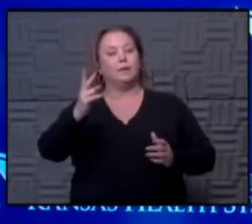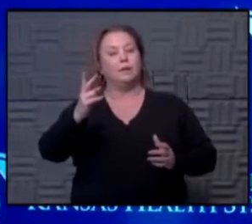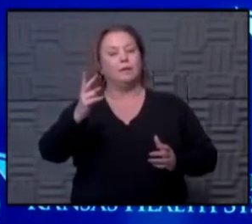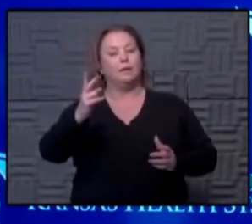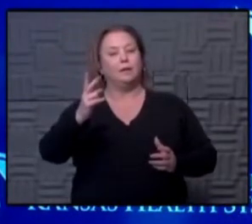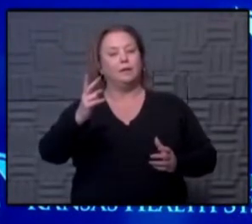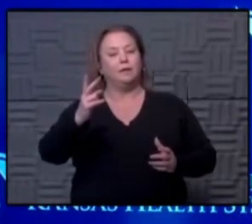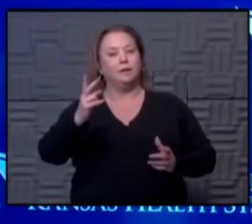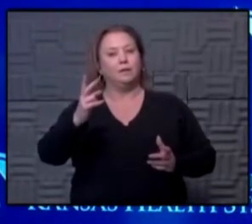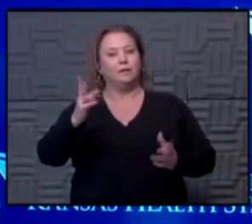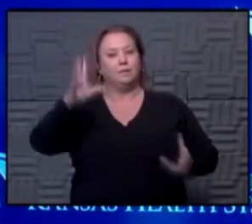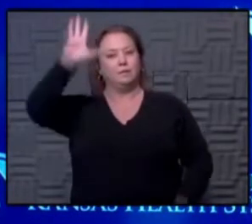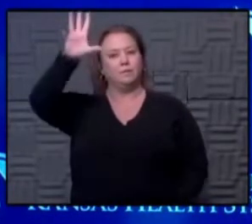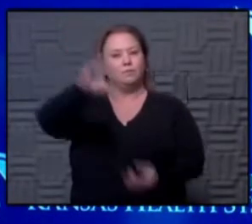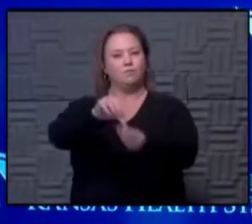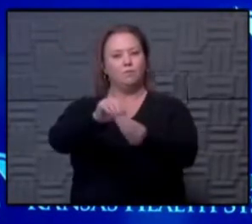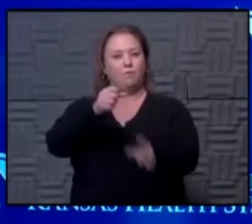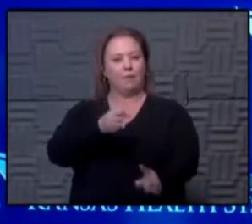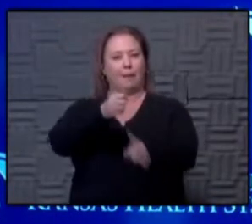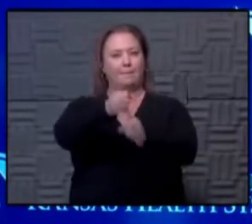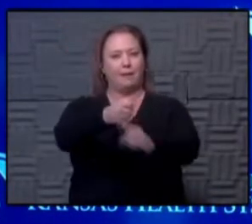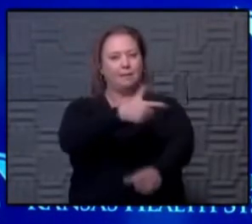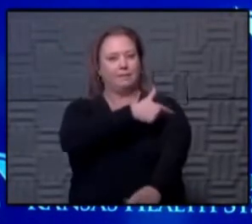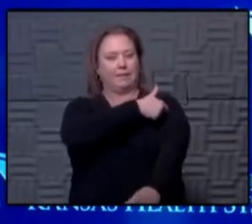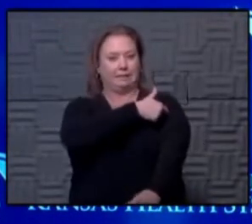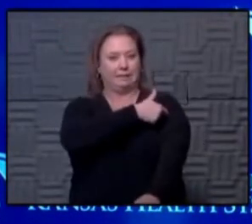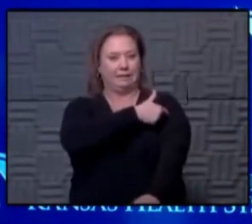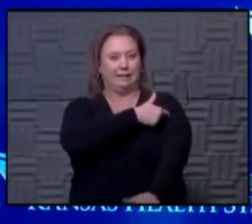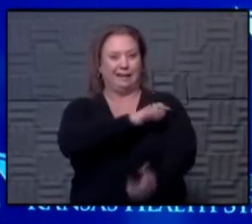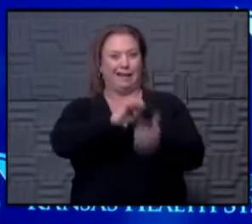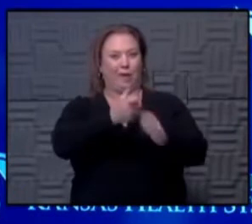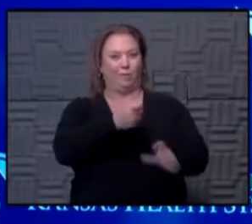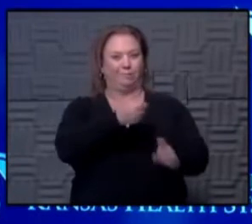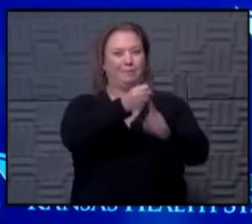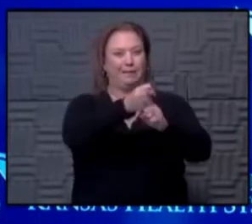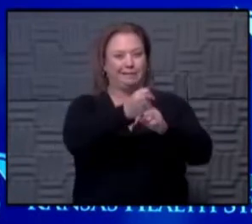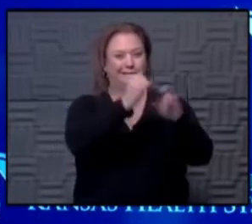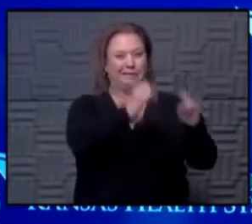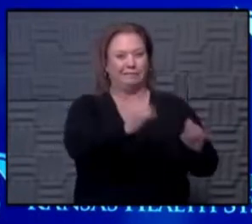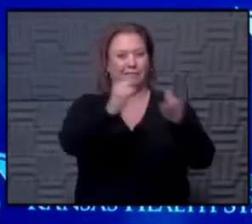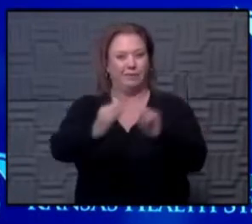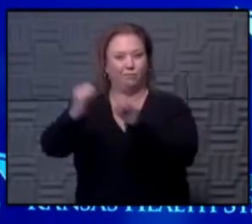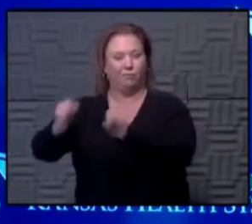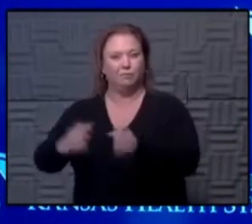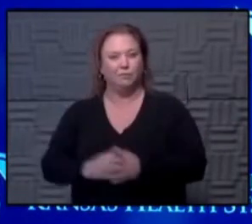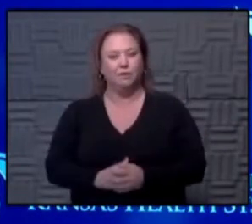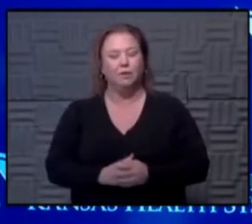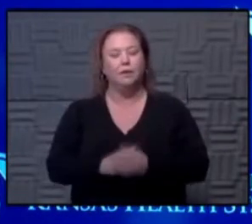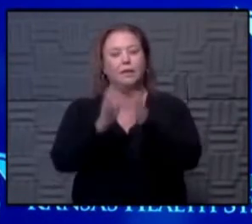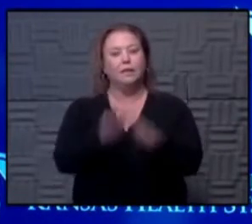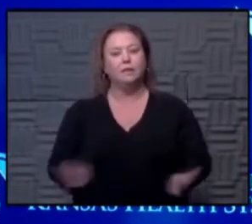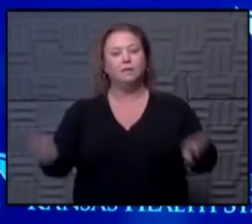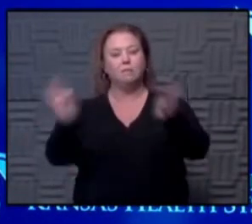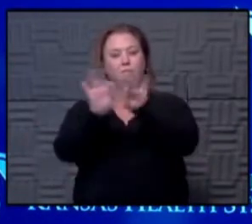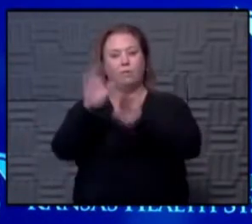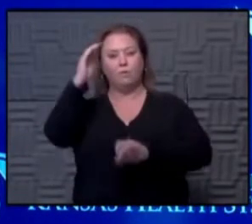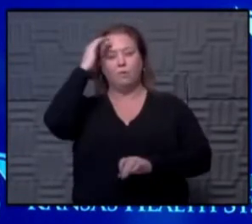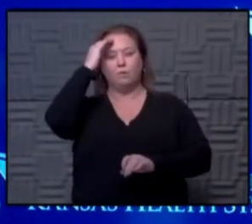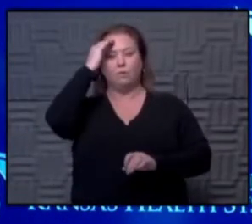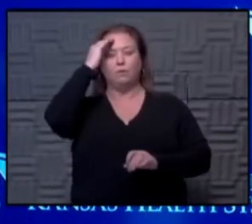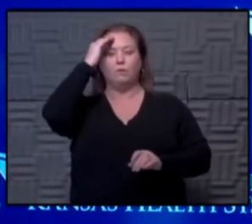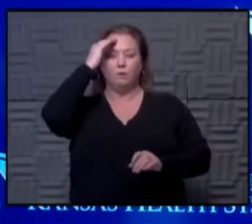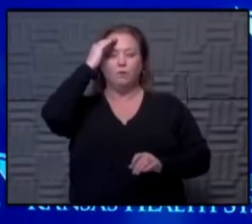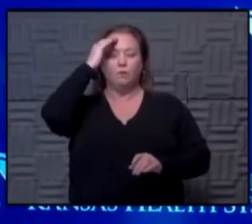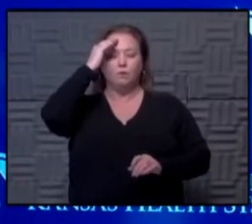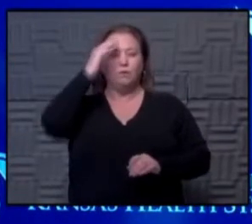population what the total impact of each vaccine candidate will be. It's also important, I think, to notice or to note